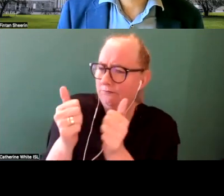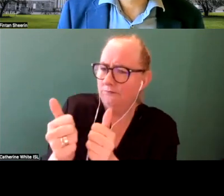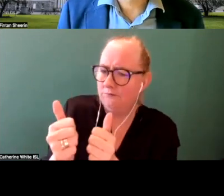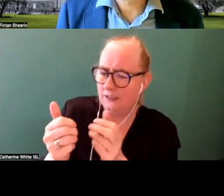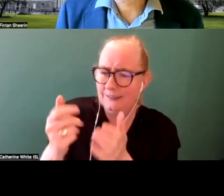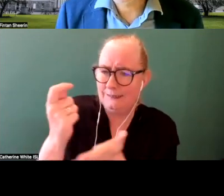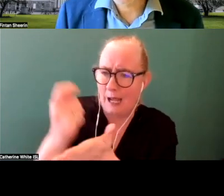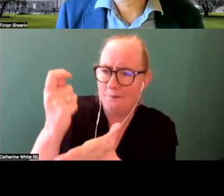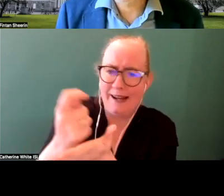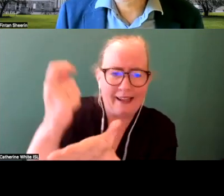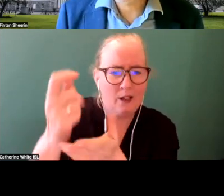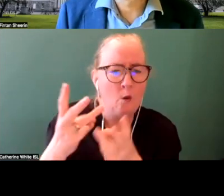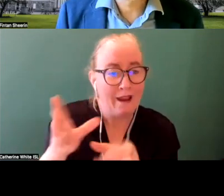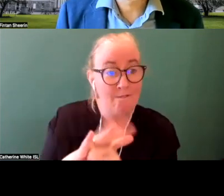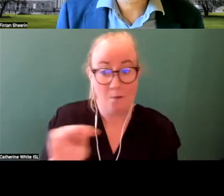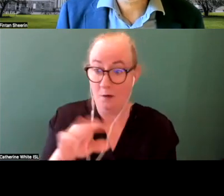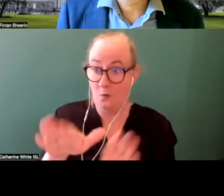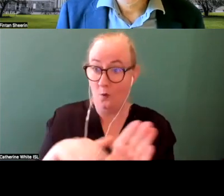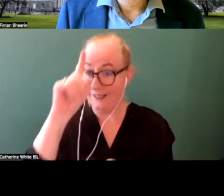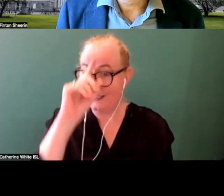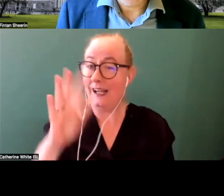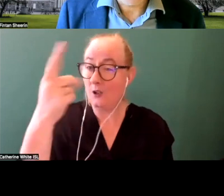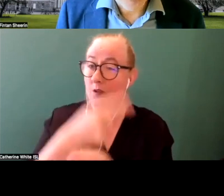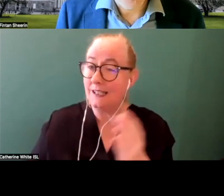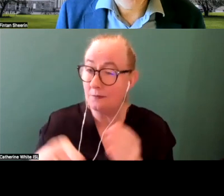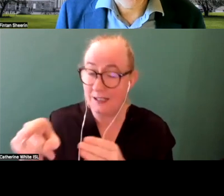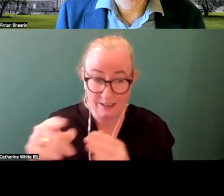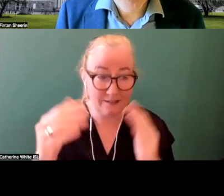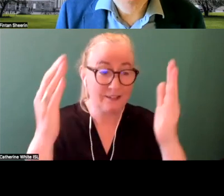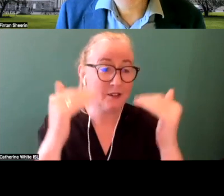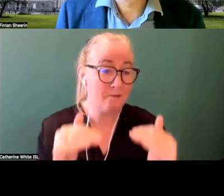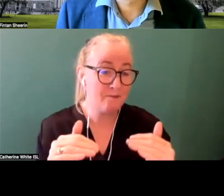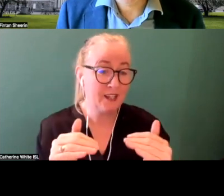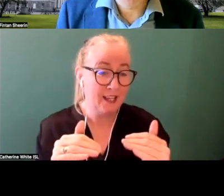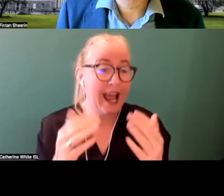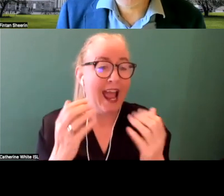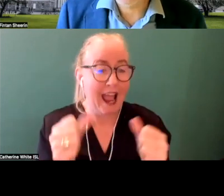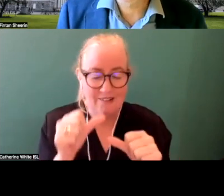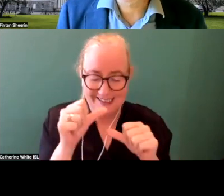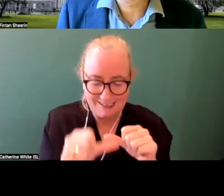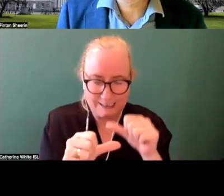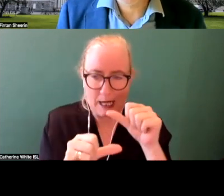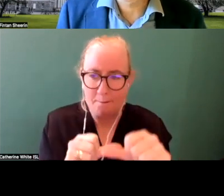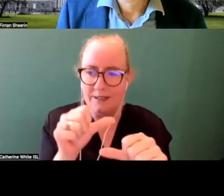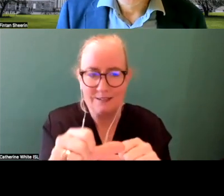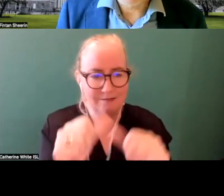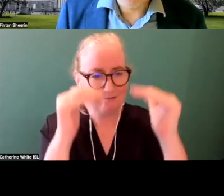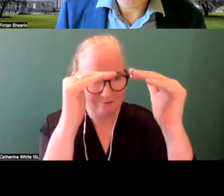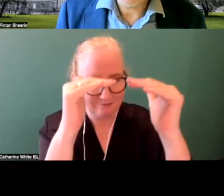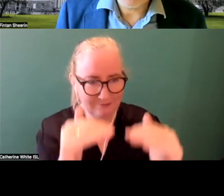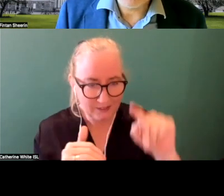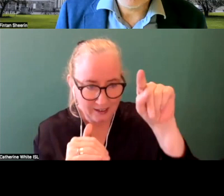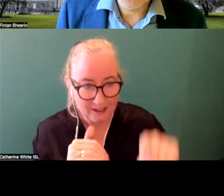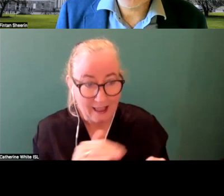of older people with intellectual disabilities. And again, there are steps there, and they're continued on that slide. And